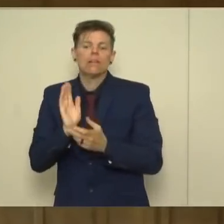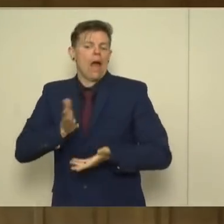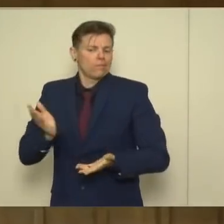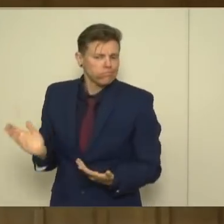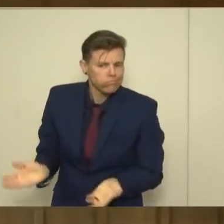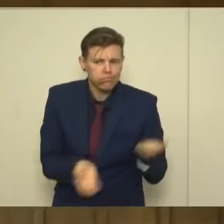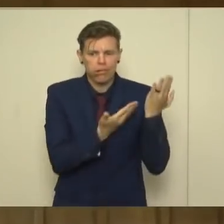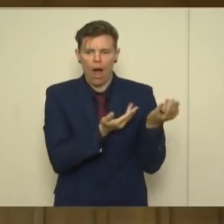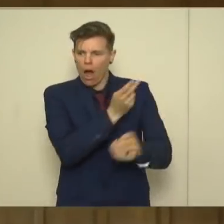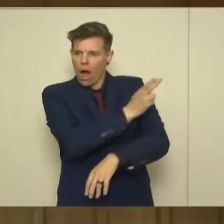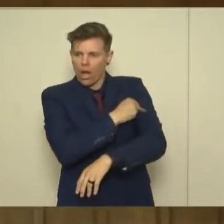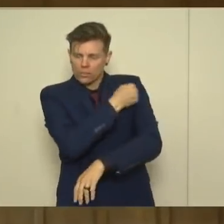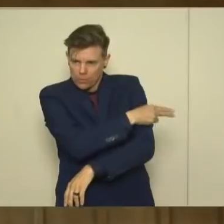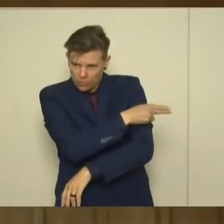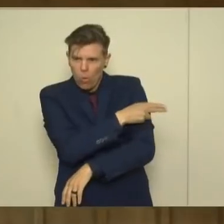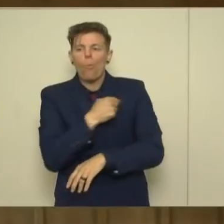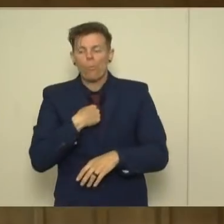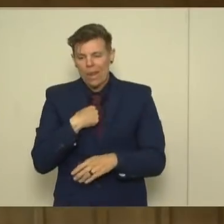the